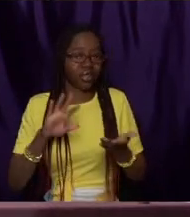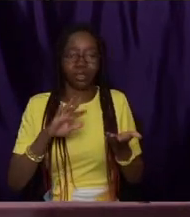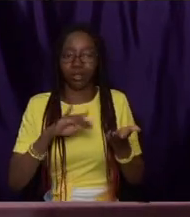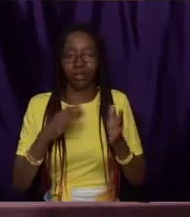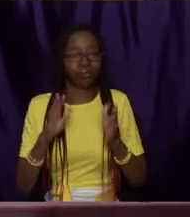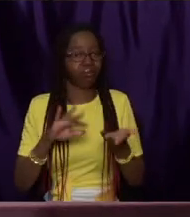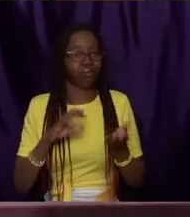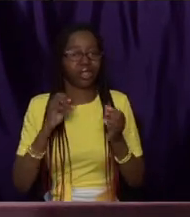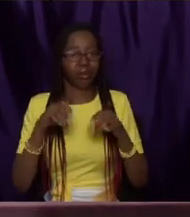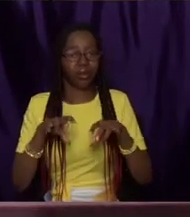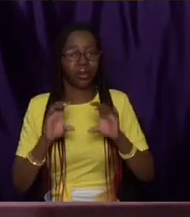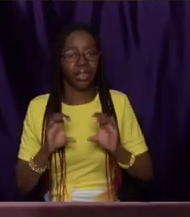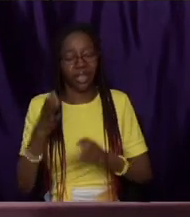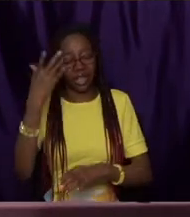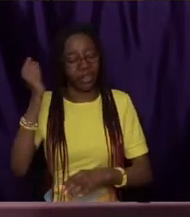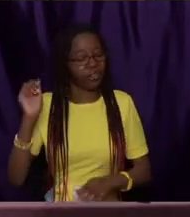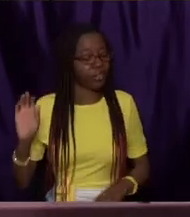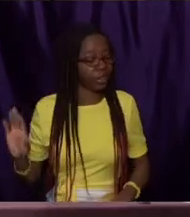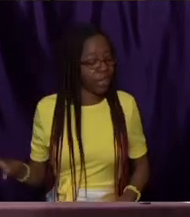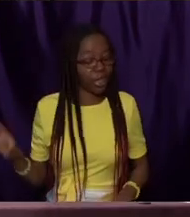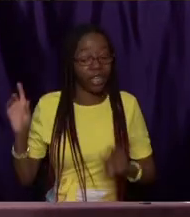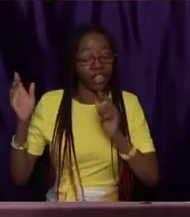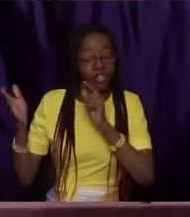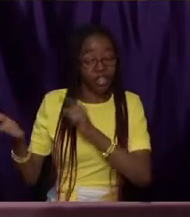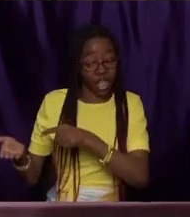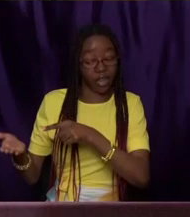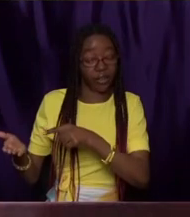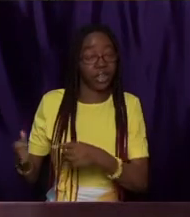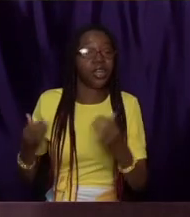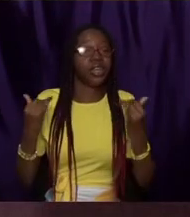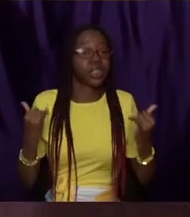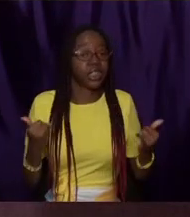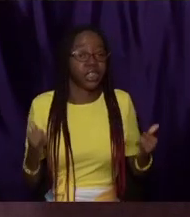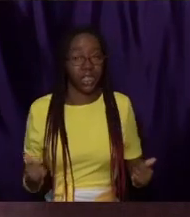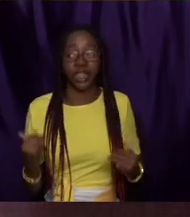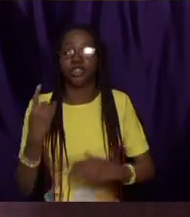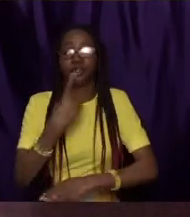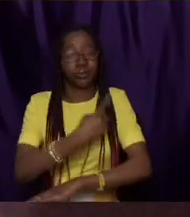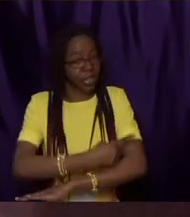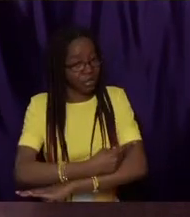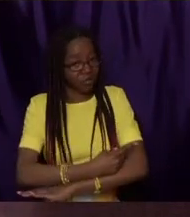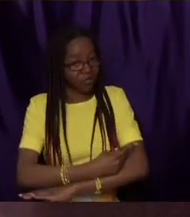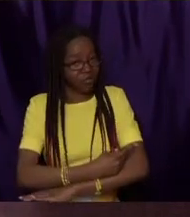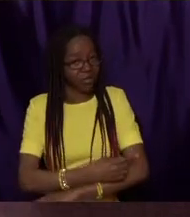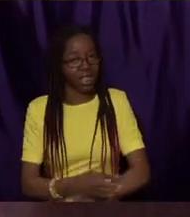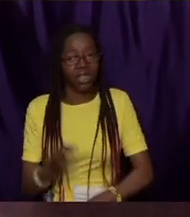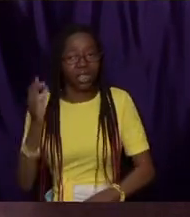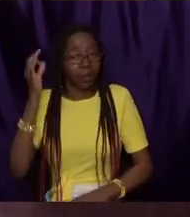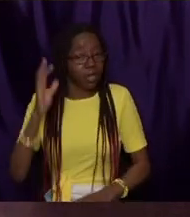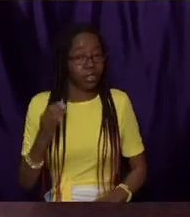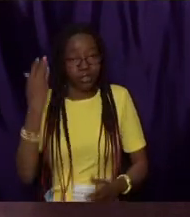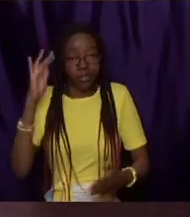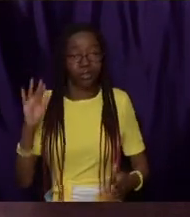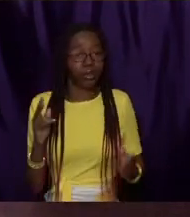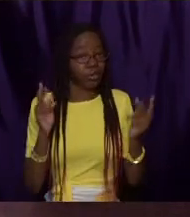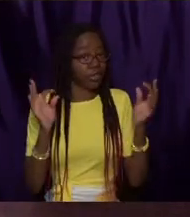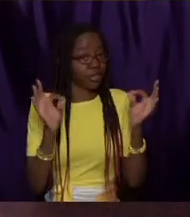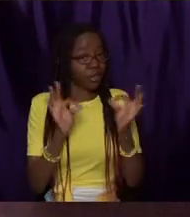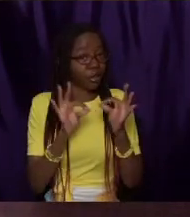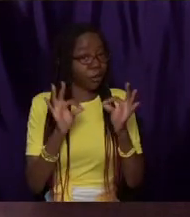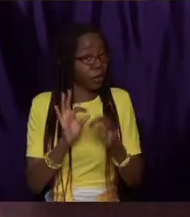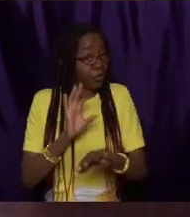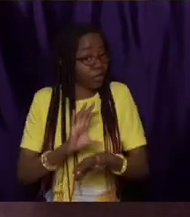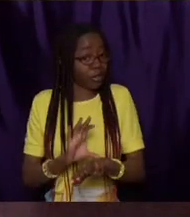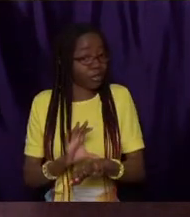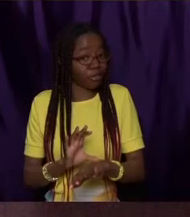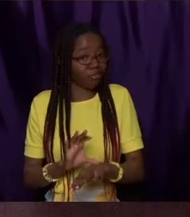and forget where it's buried. Come on, today is your day. Pastor, I'm just not sure. This ain't a perfect church. Ah, you